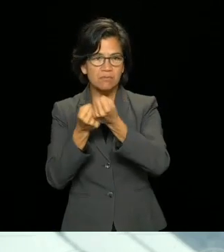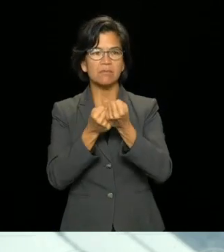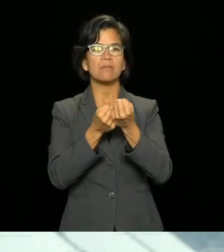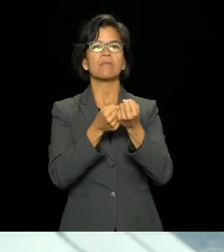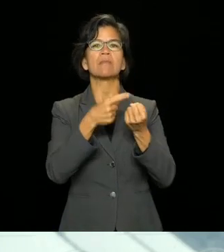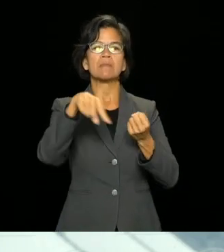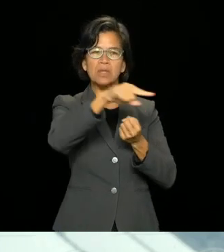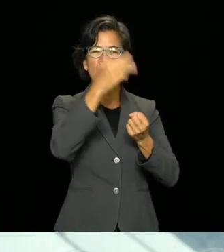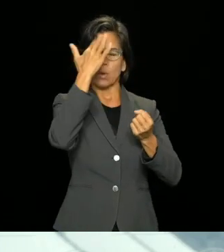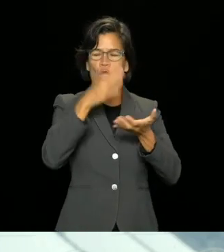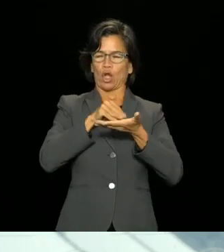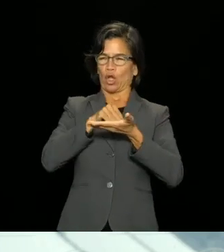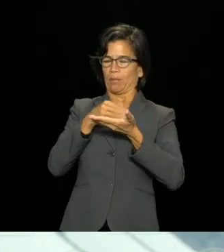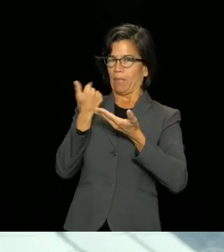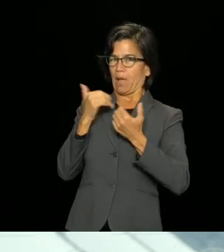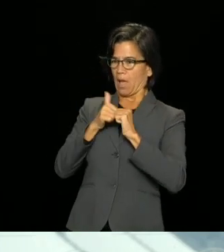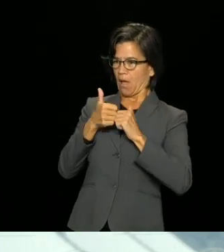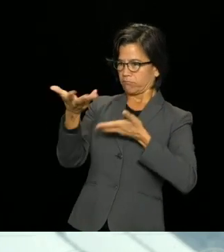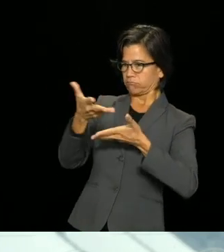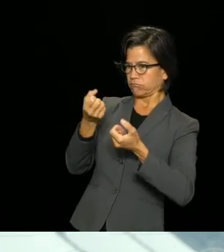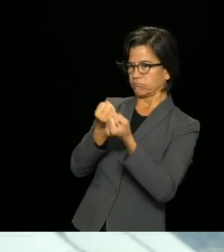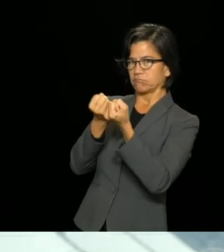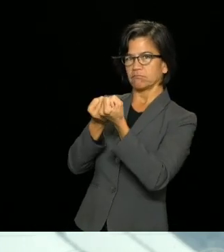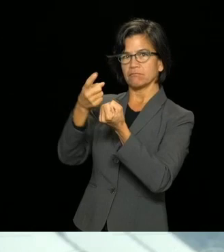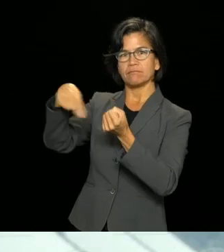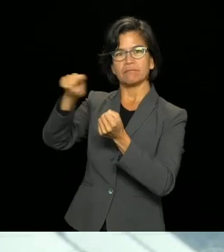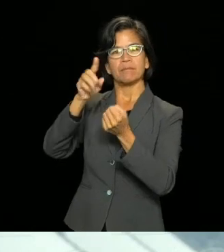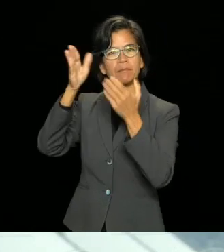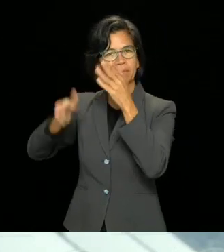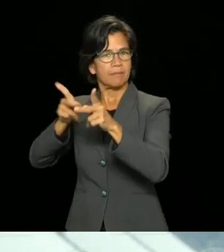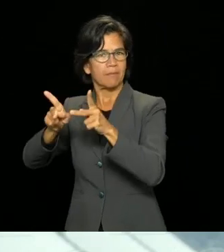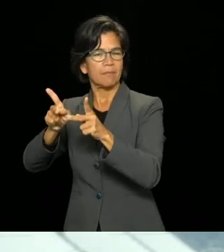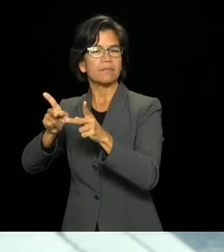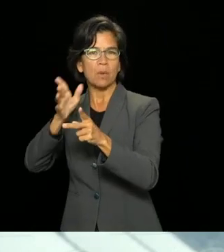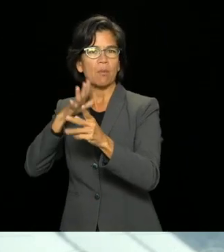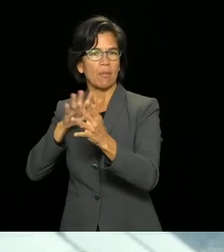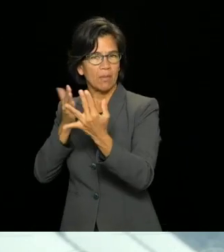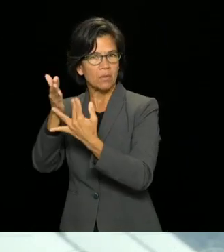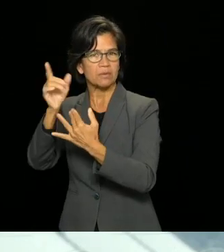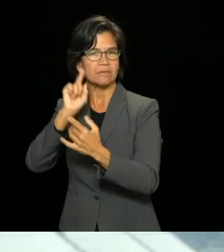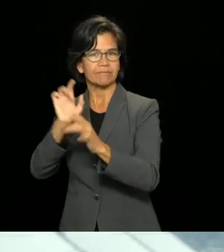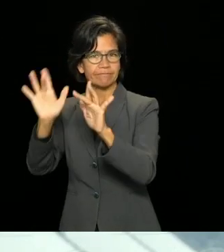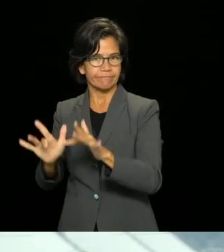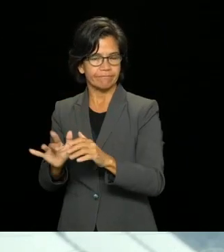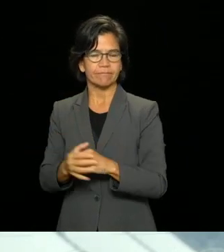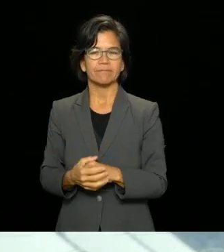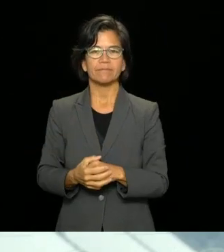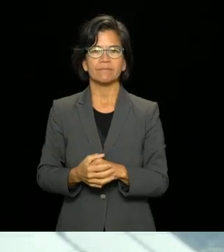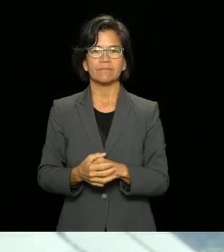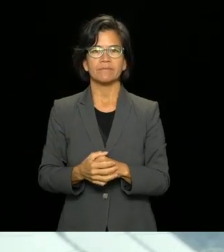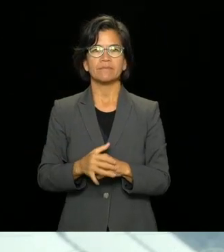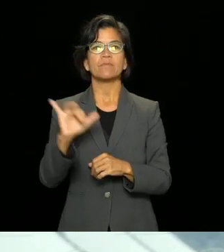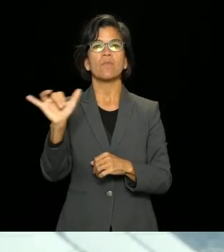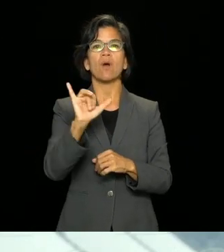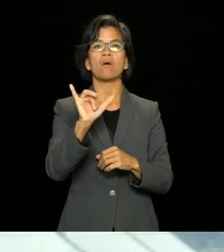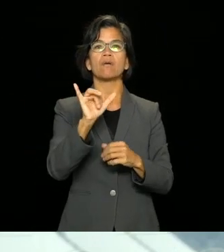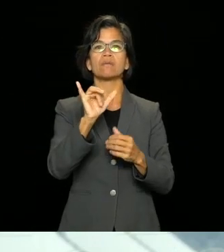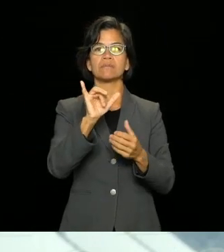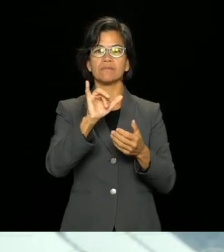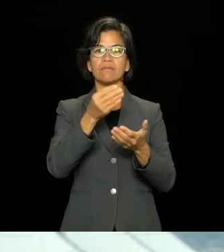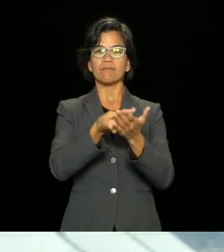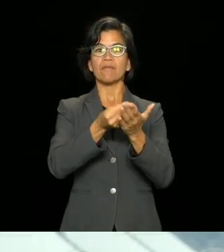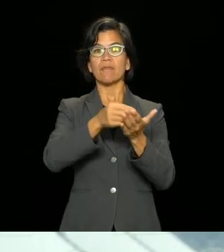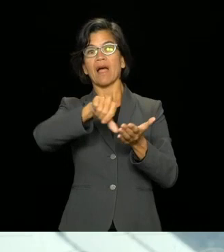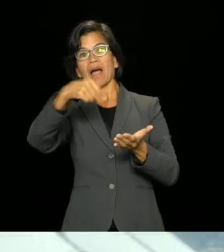survivors. In addition, we've recently announced over $3.6 million in funding from the Civil Forfeiture Crime Prevention and Remediation